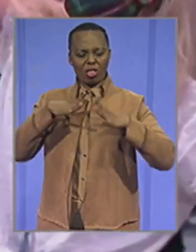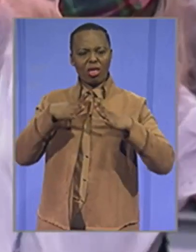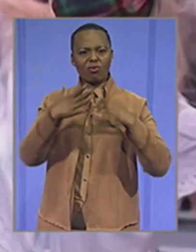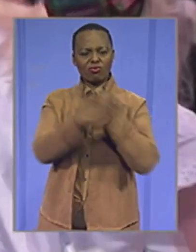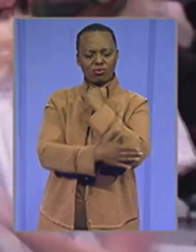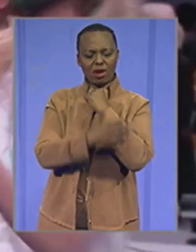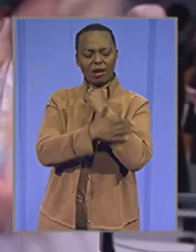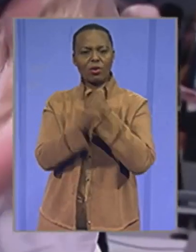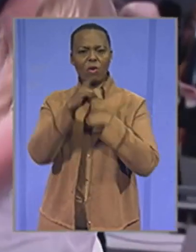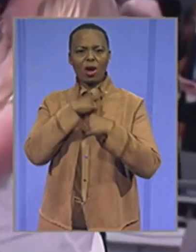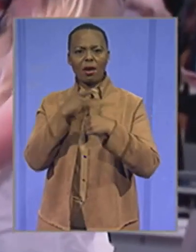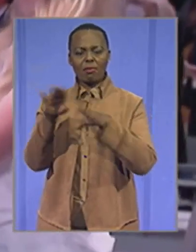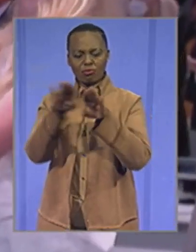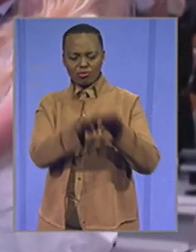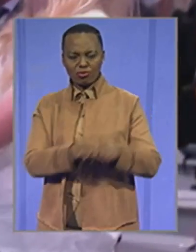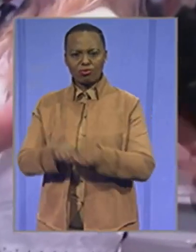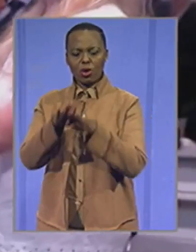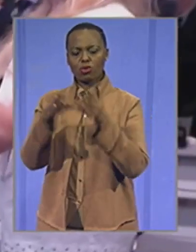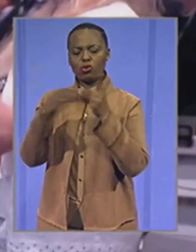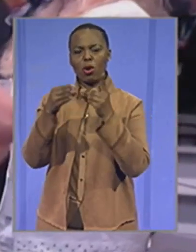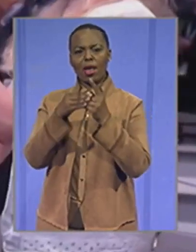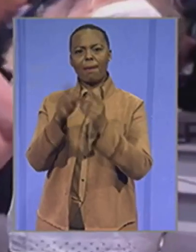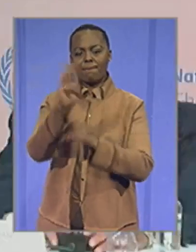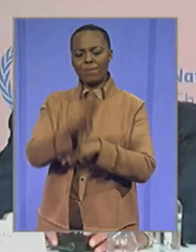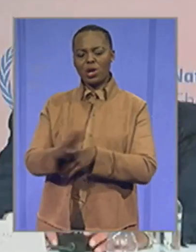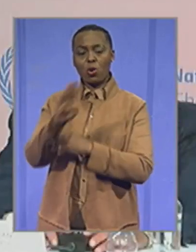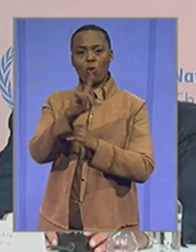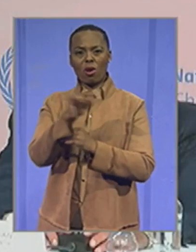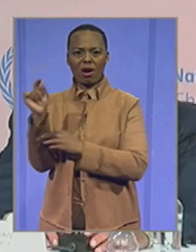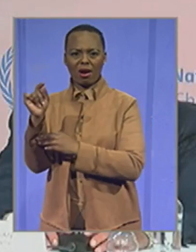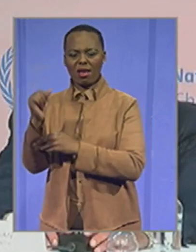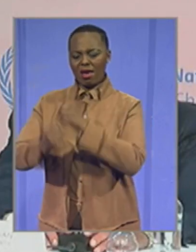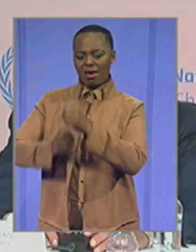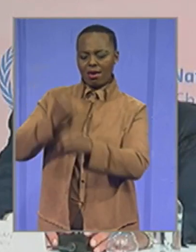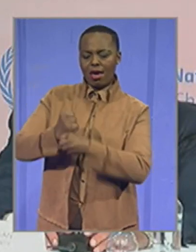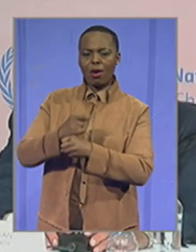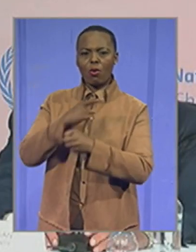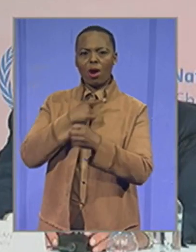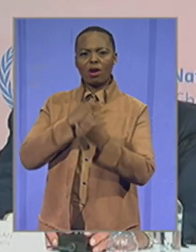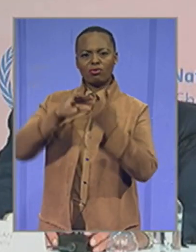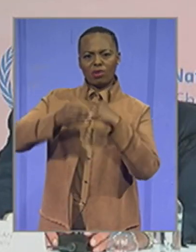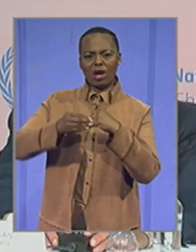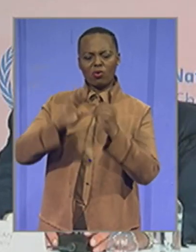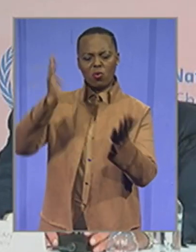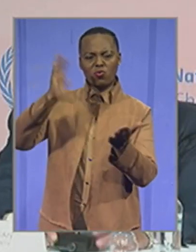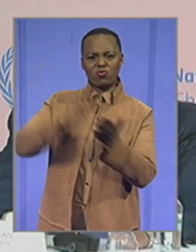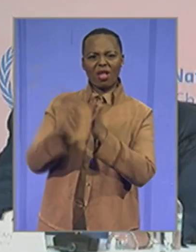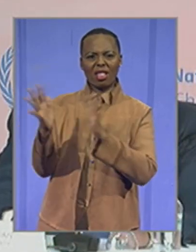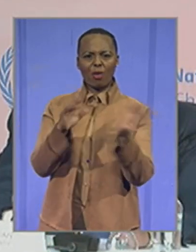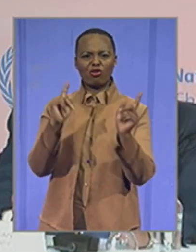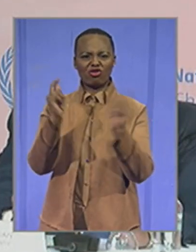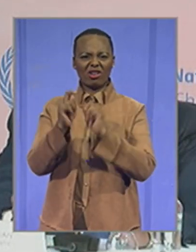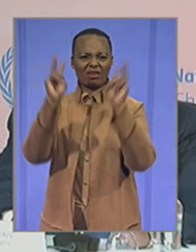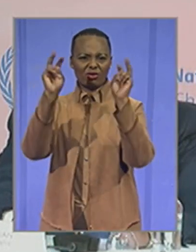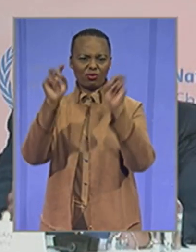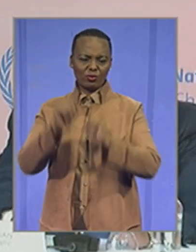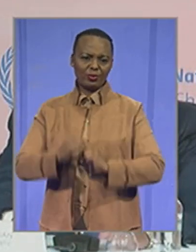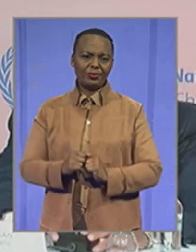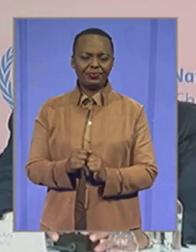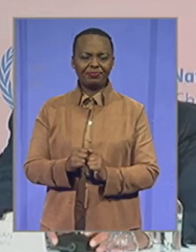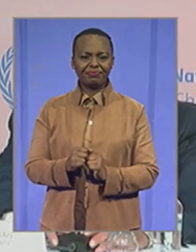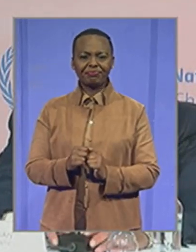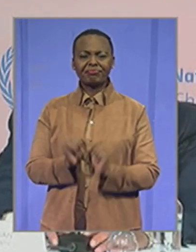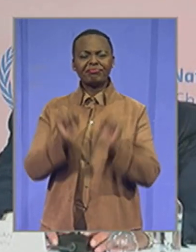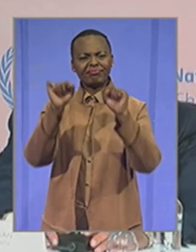tšona a go fana ka $100 bilione tše lekgolo ka ngwaga go fediša mathata a phetogo ya leratadima. We have sensed over